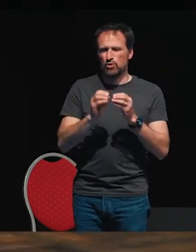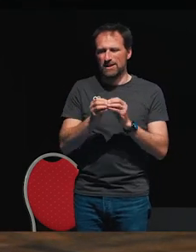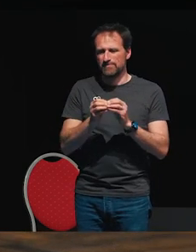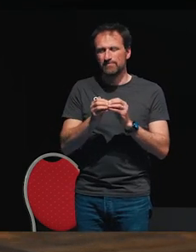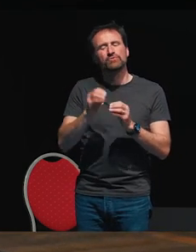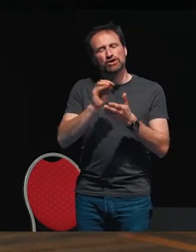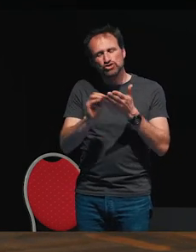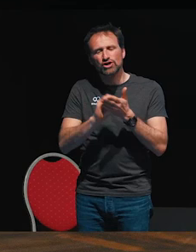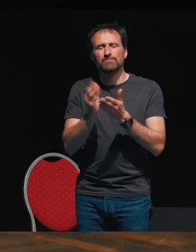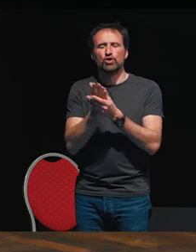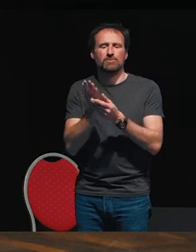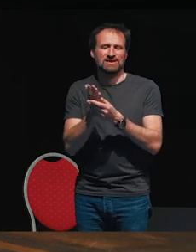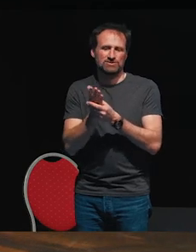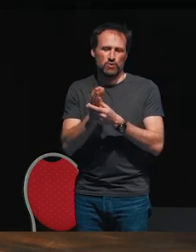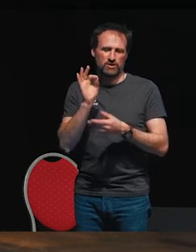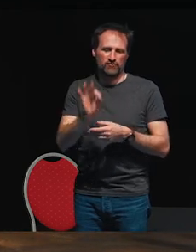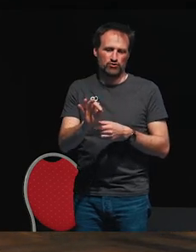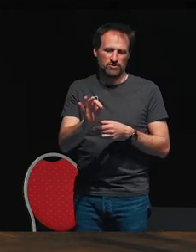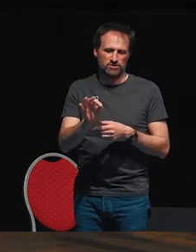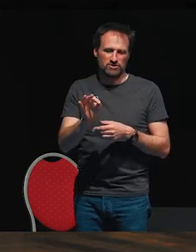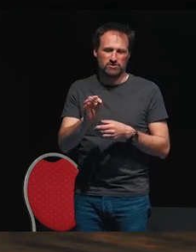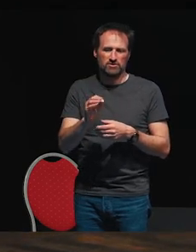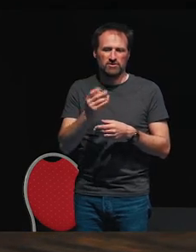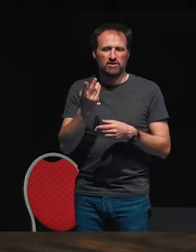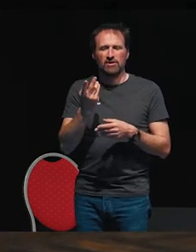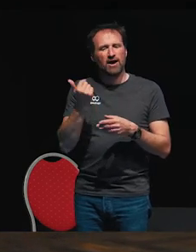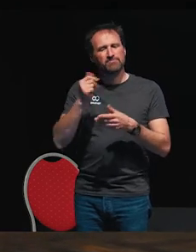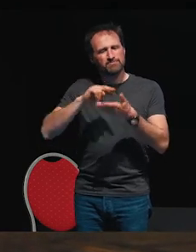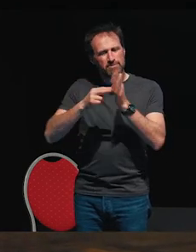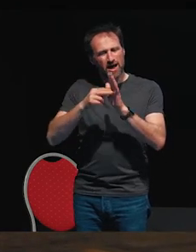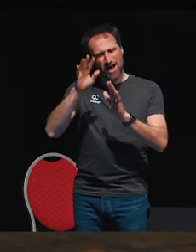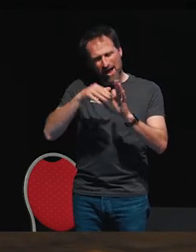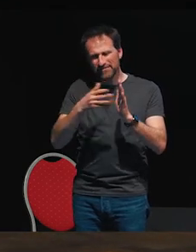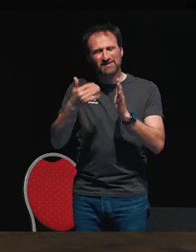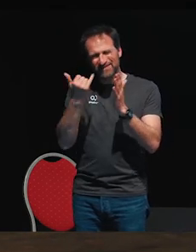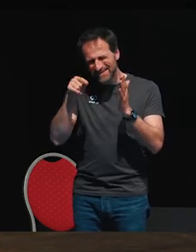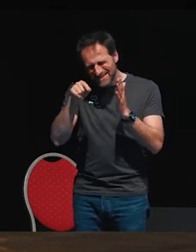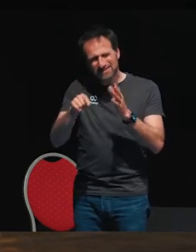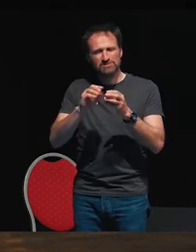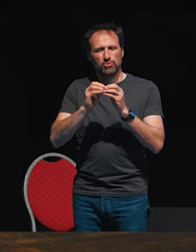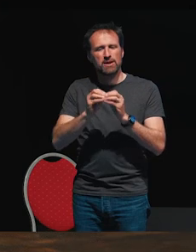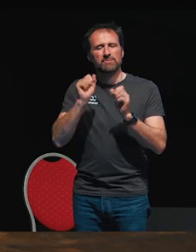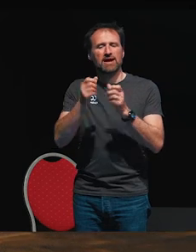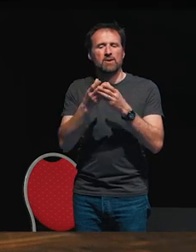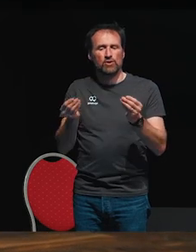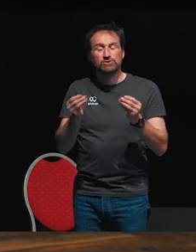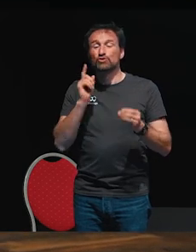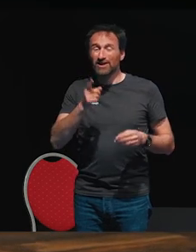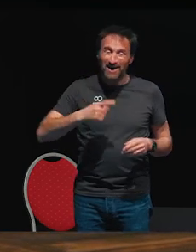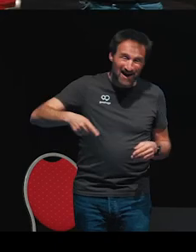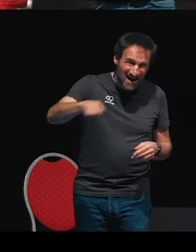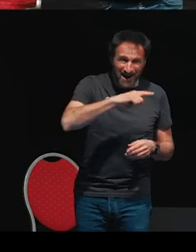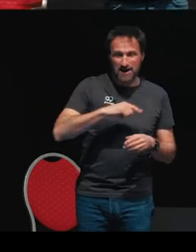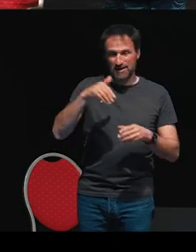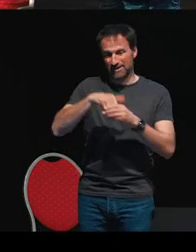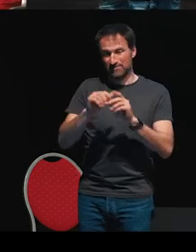it. Write a blueprint for this specific problem, and then everyone in your team will implement or will solve the problem in